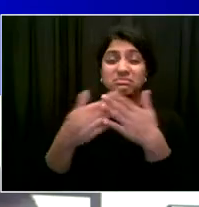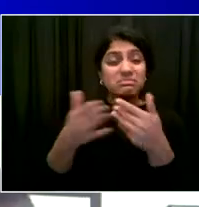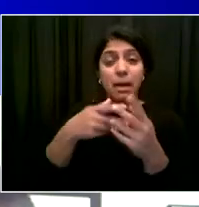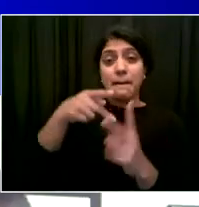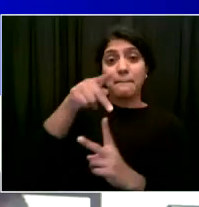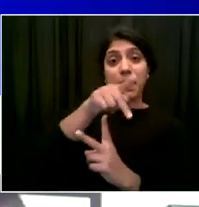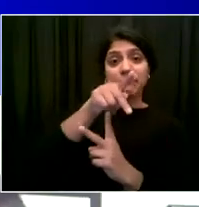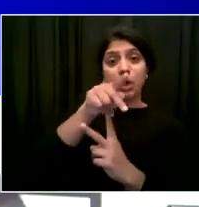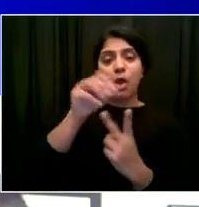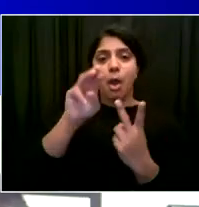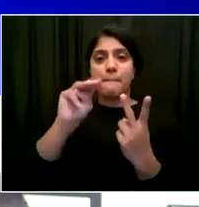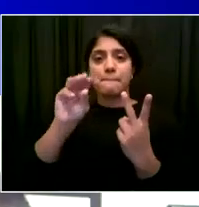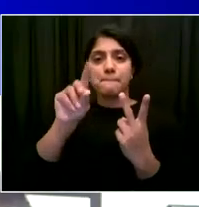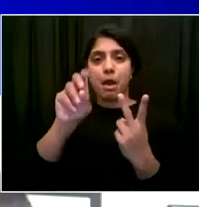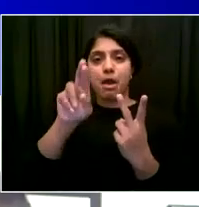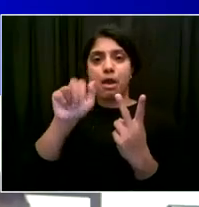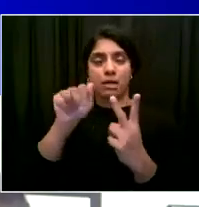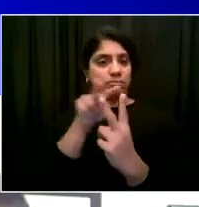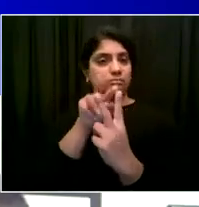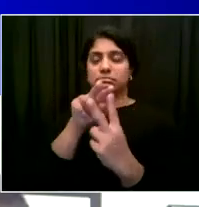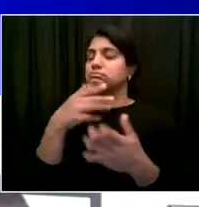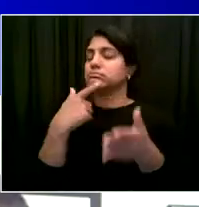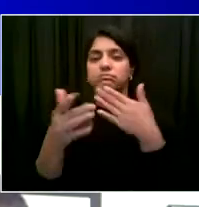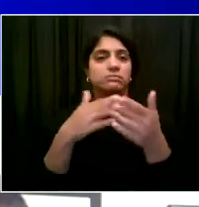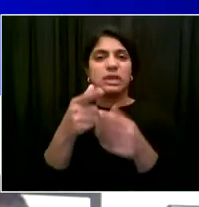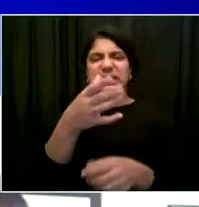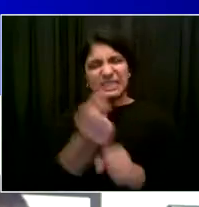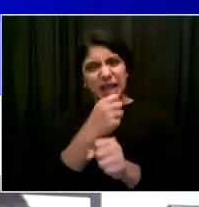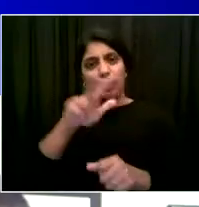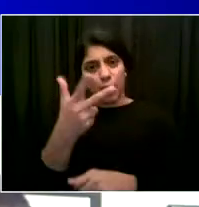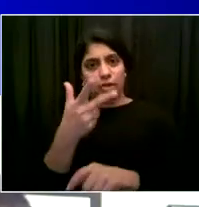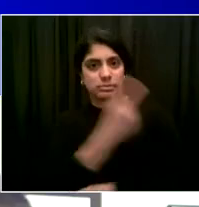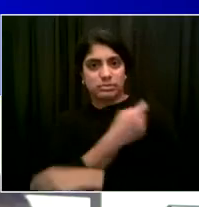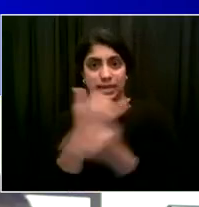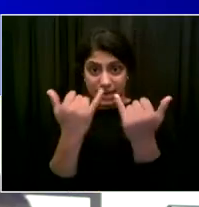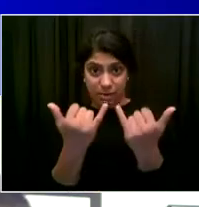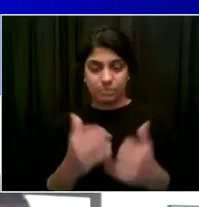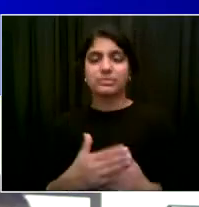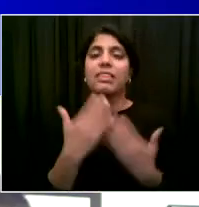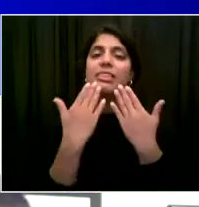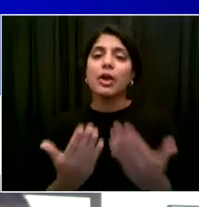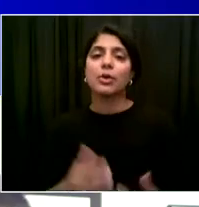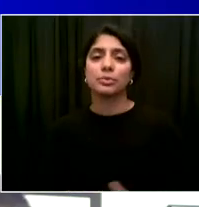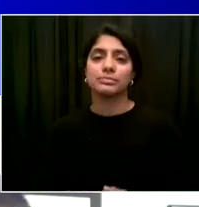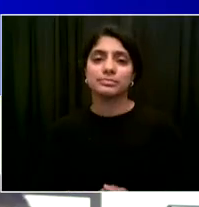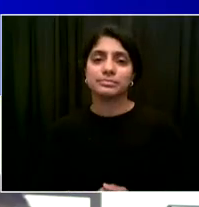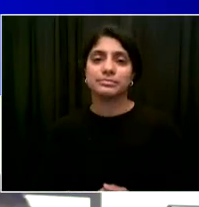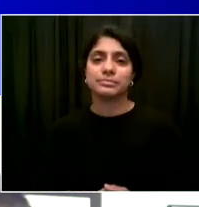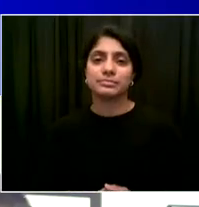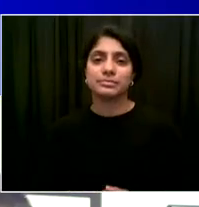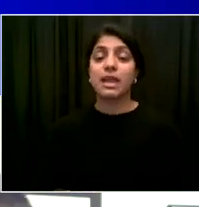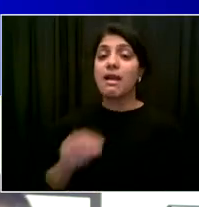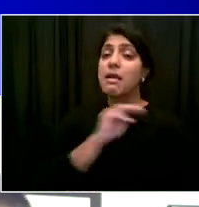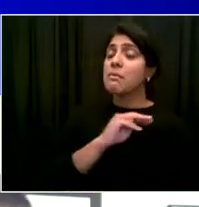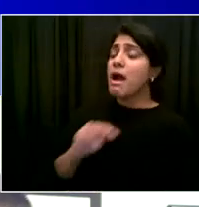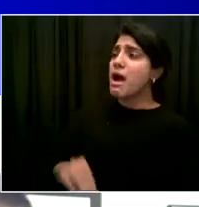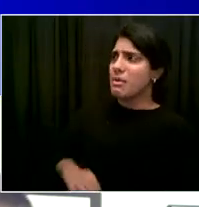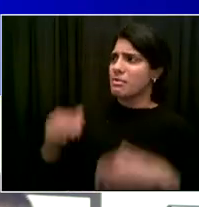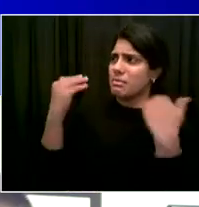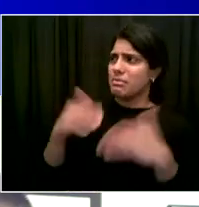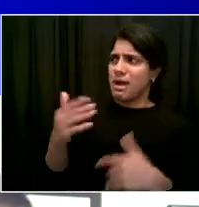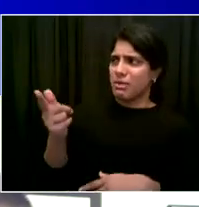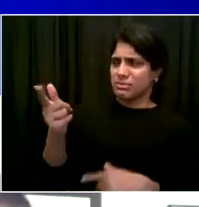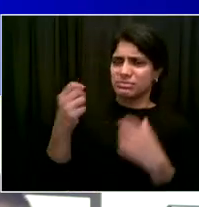much, Dr. Choksi. What a clear, powerful message. And listen, 1.7 million New Yorkers have gotten a booster already. That's amazing. That's going to